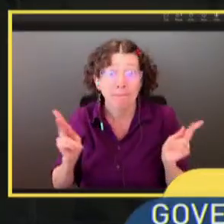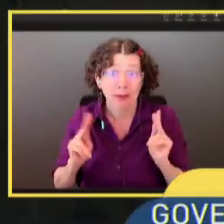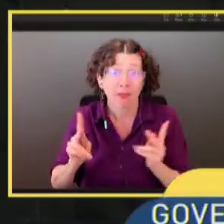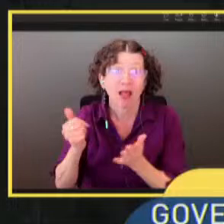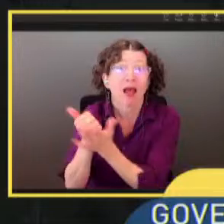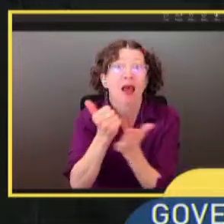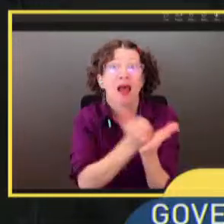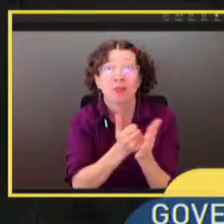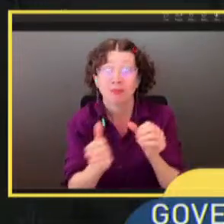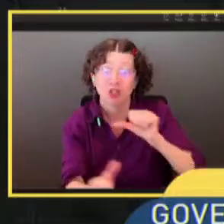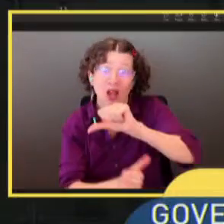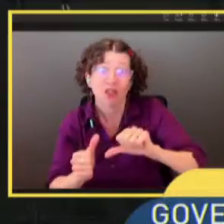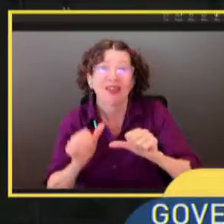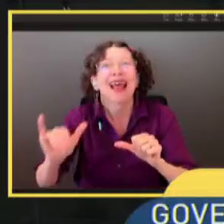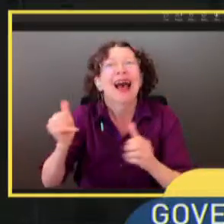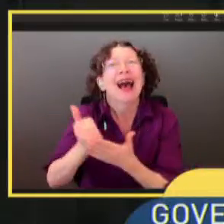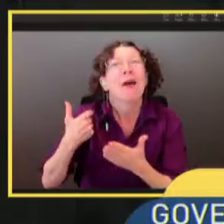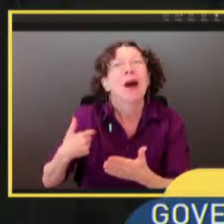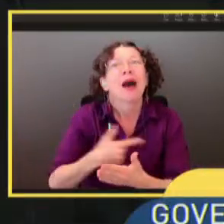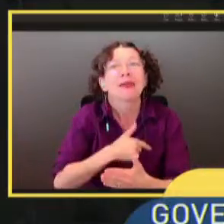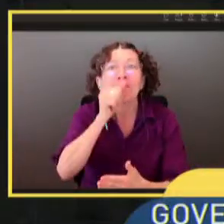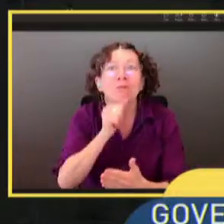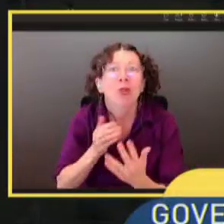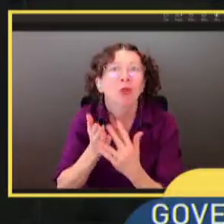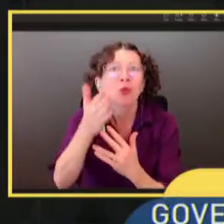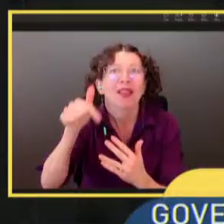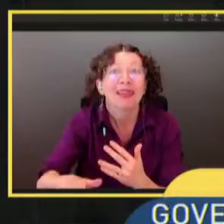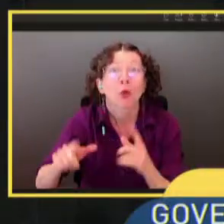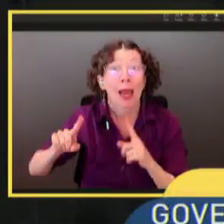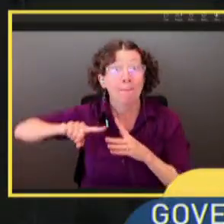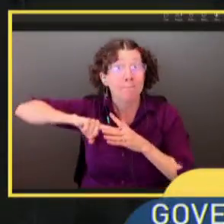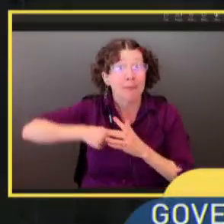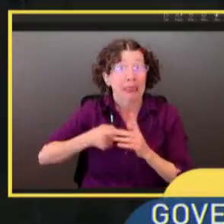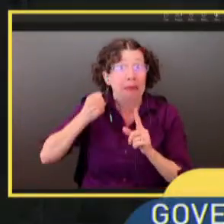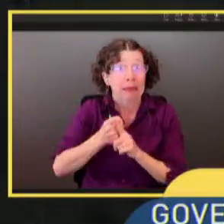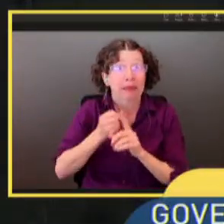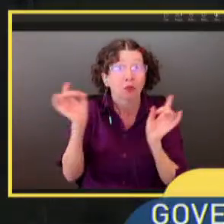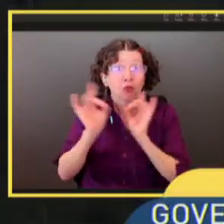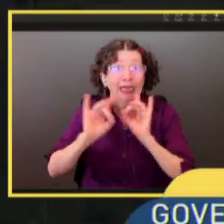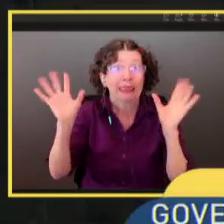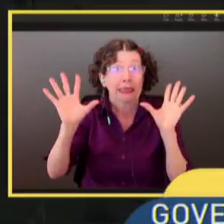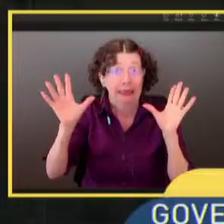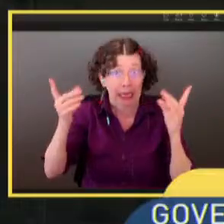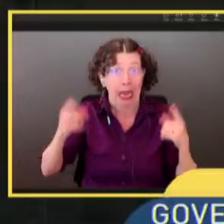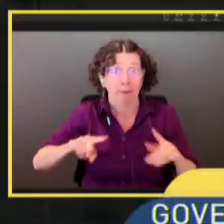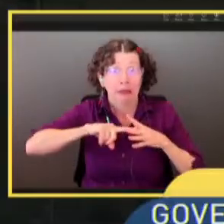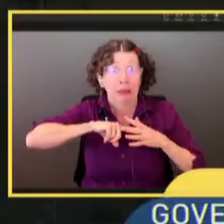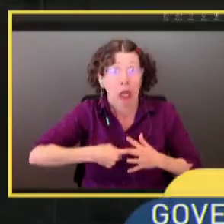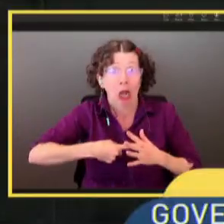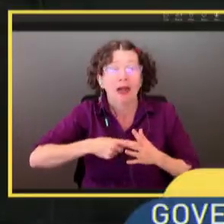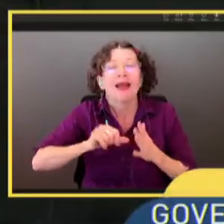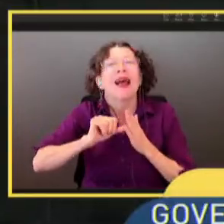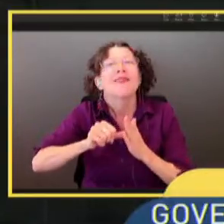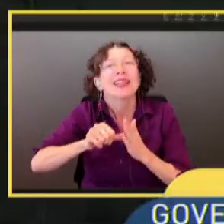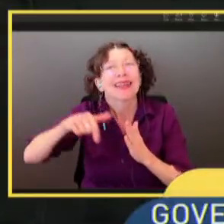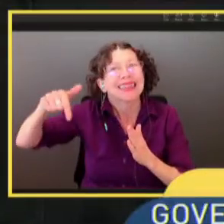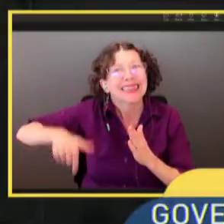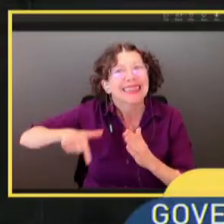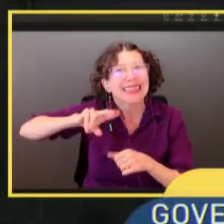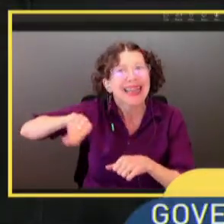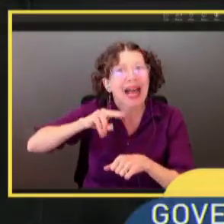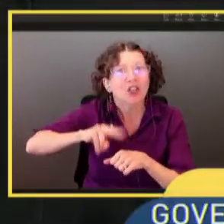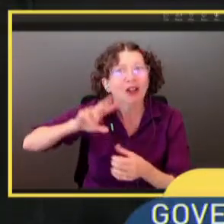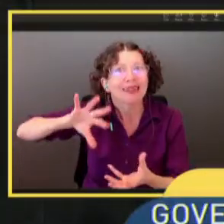who's here, neighbors helping neighbors. That's what I've seen over and over and over again. And I honestly find that extremely inspiring at a time like this, that folks